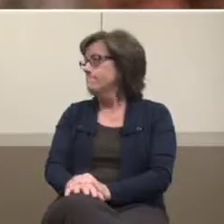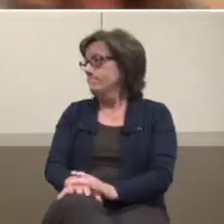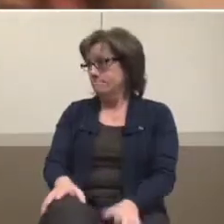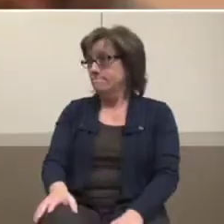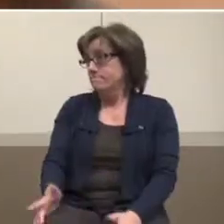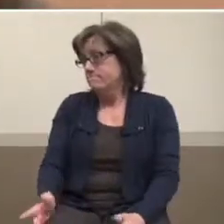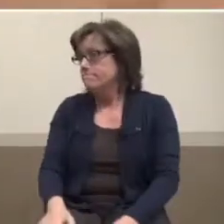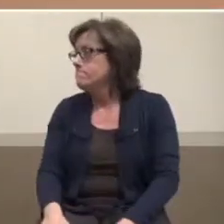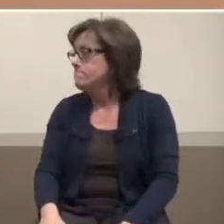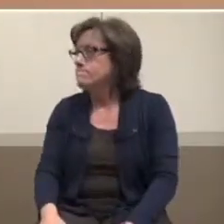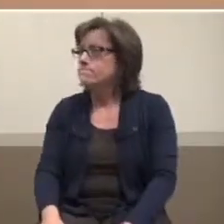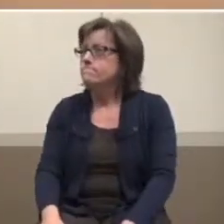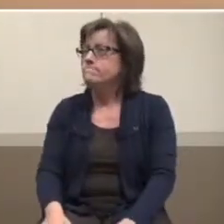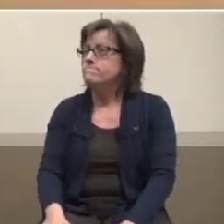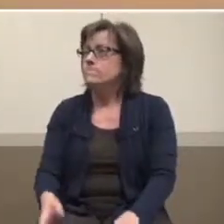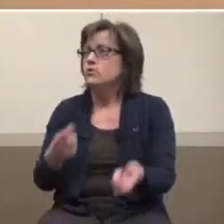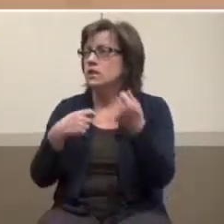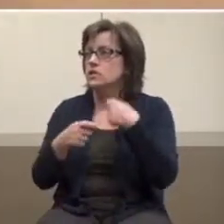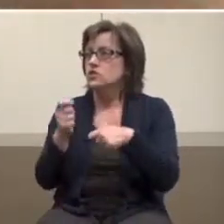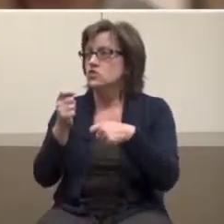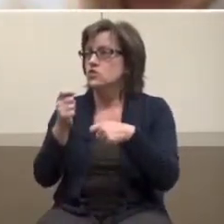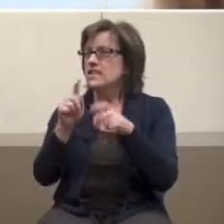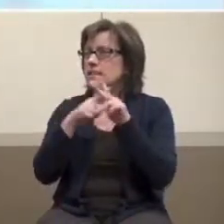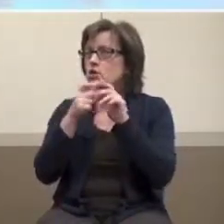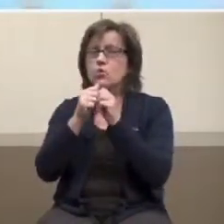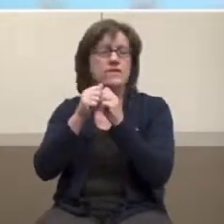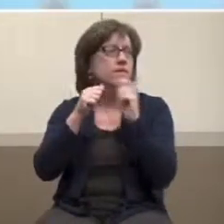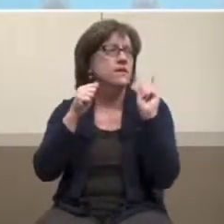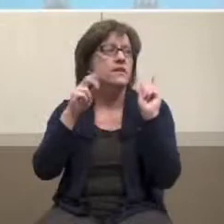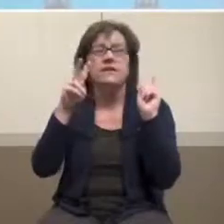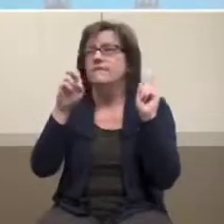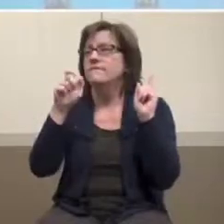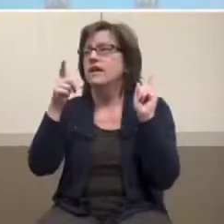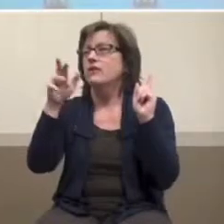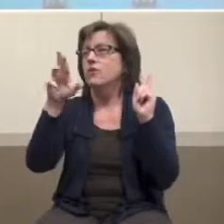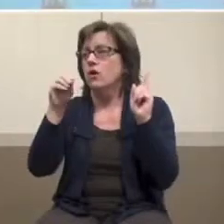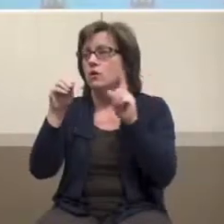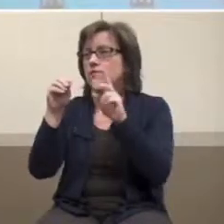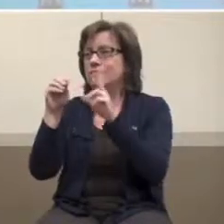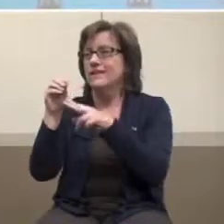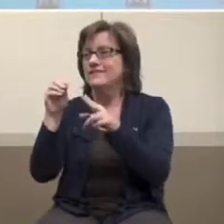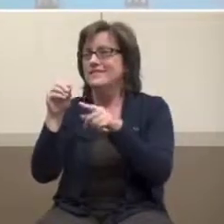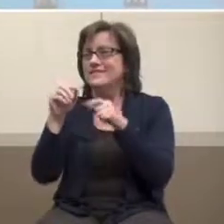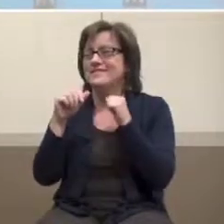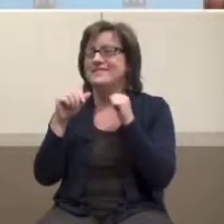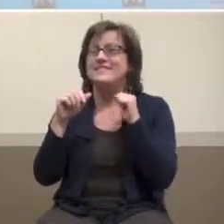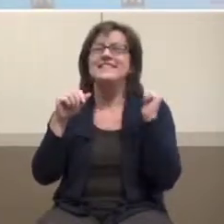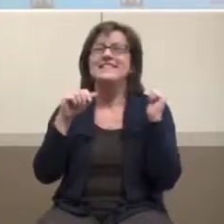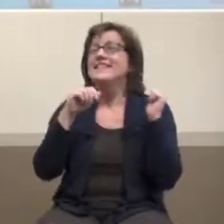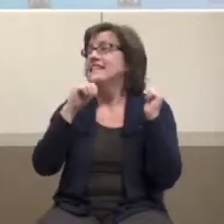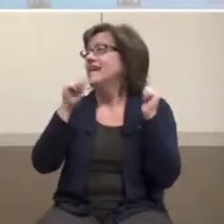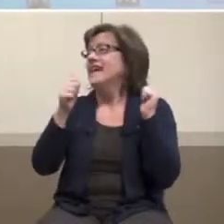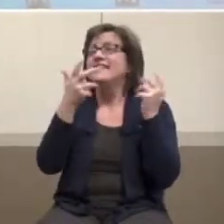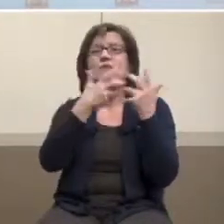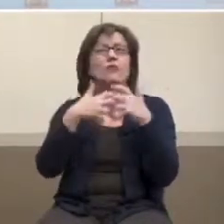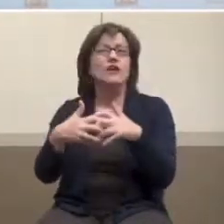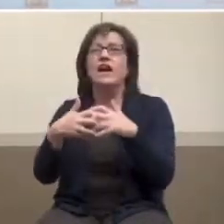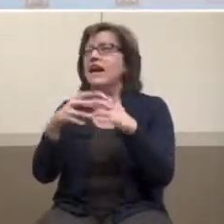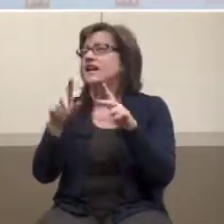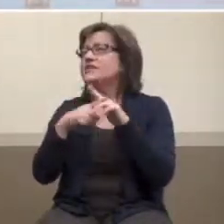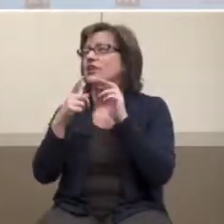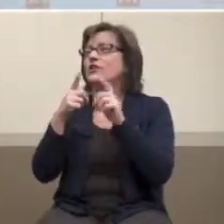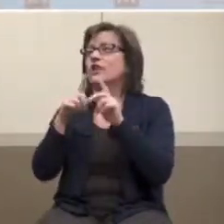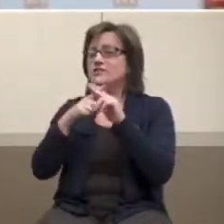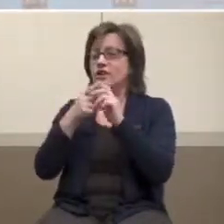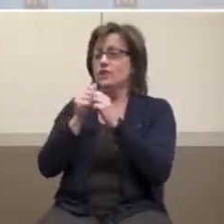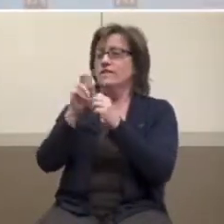So I started with Velcro, and it didn't work out. It was on a file folder. It